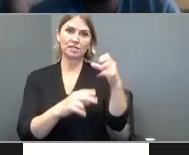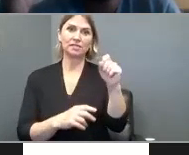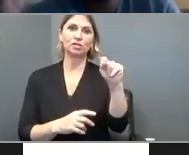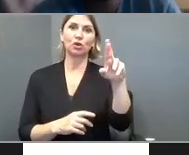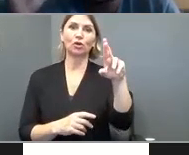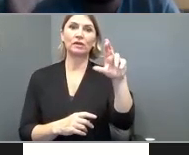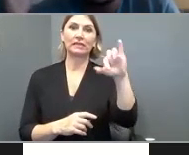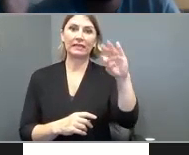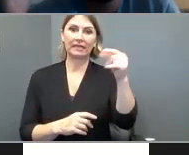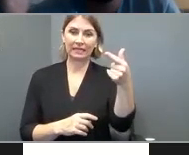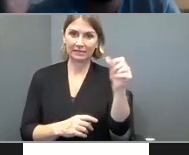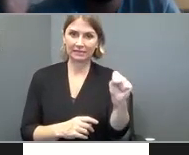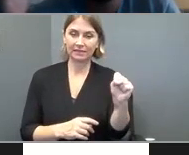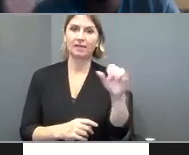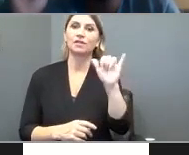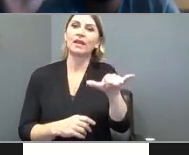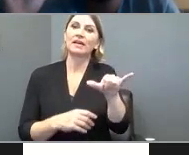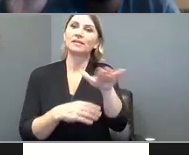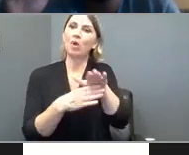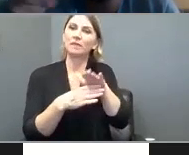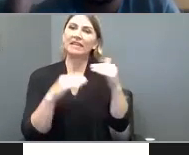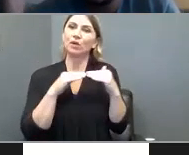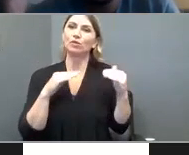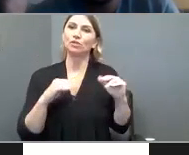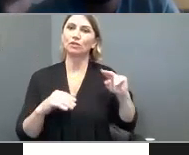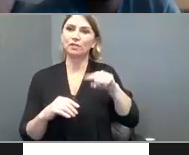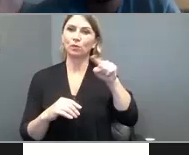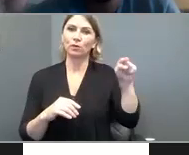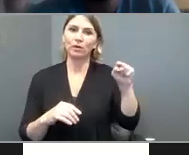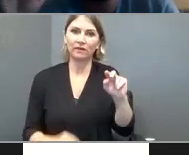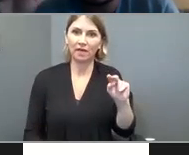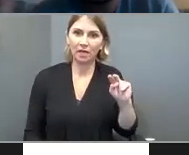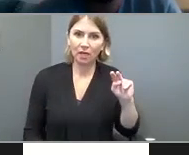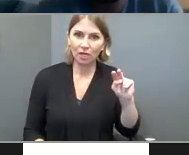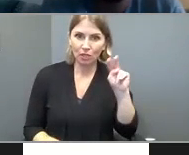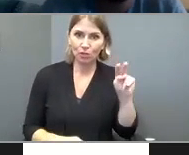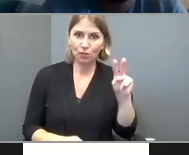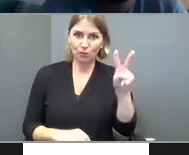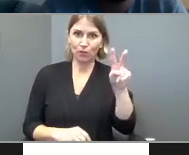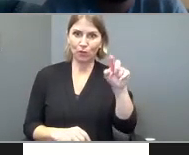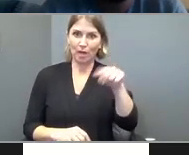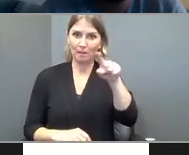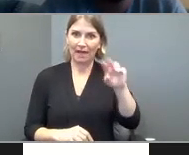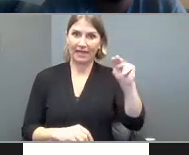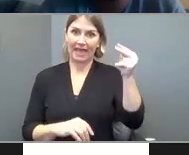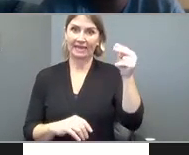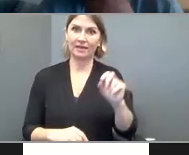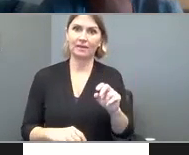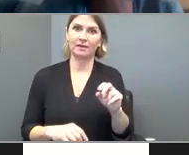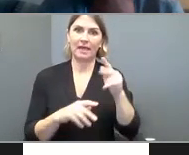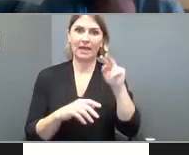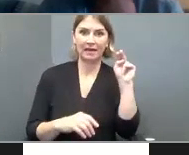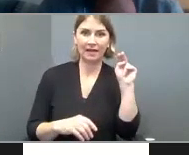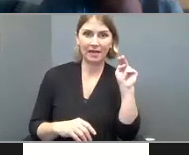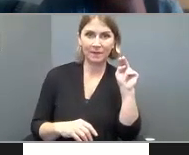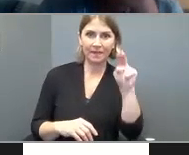n factorial is approximately equal to the square root of 2 pi n times n by e, where e is the